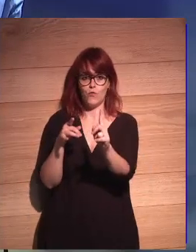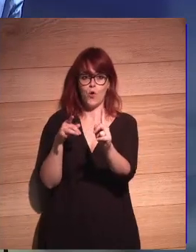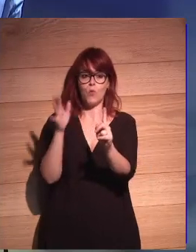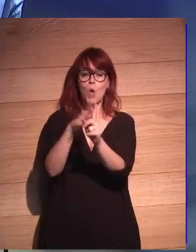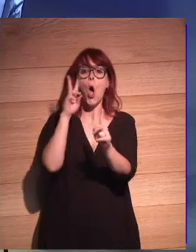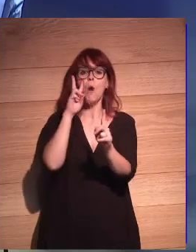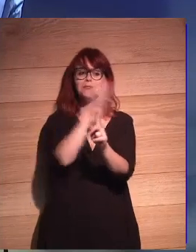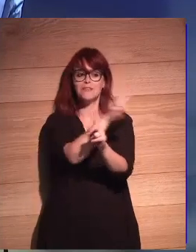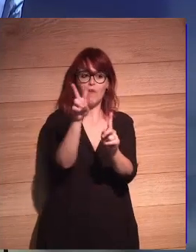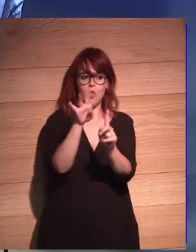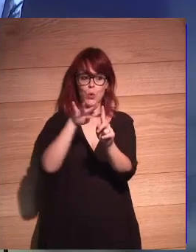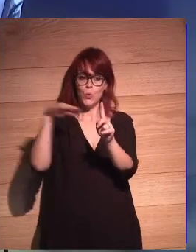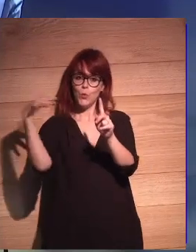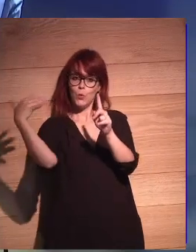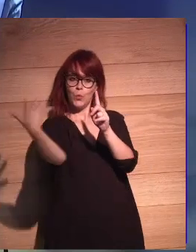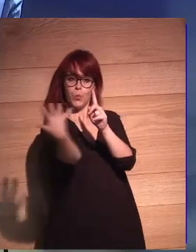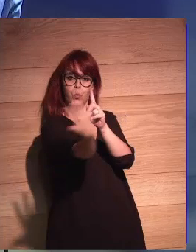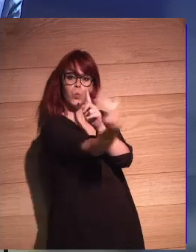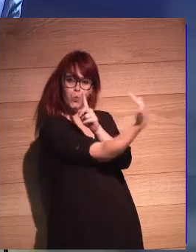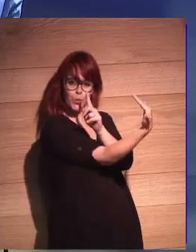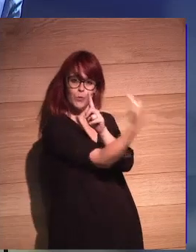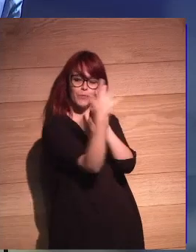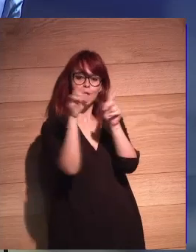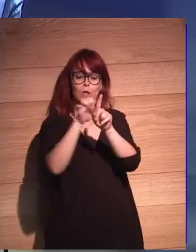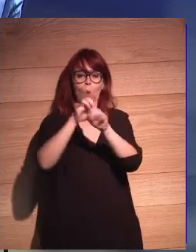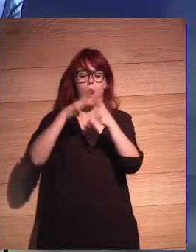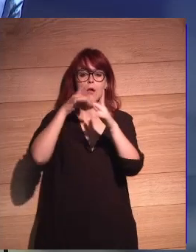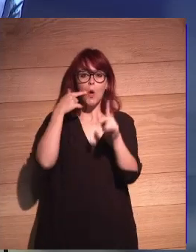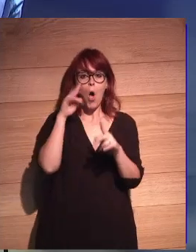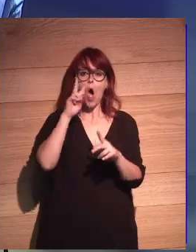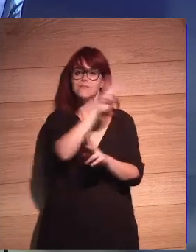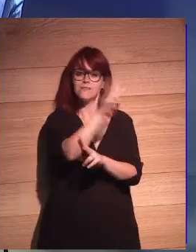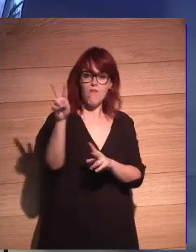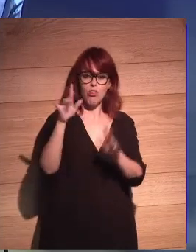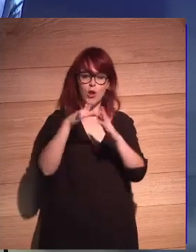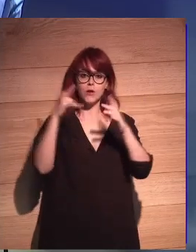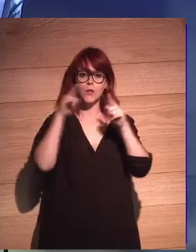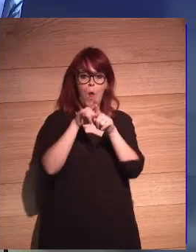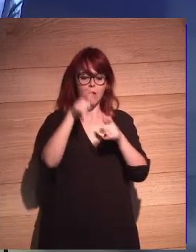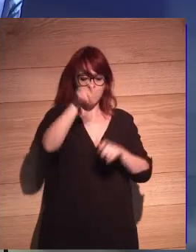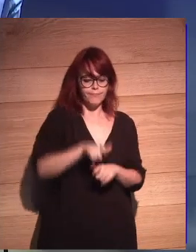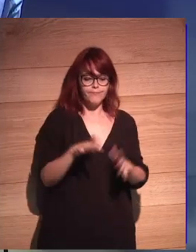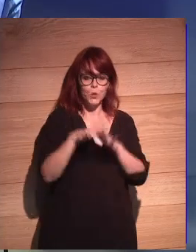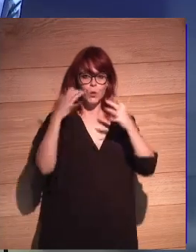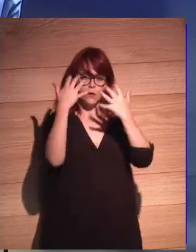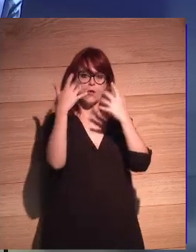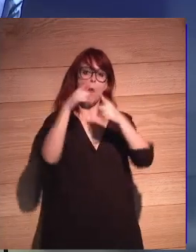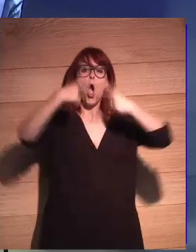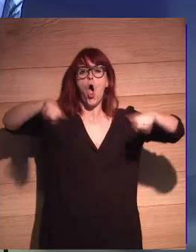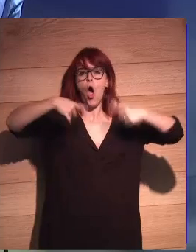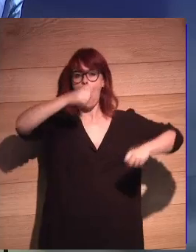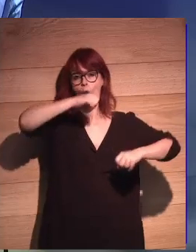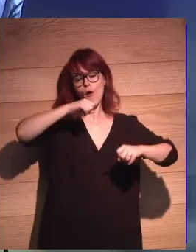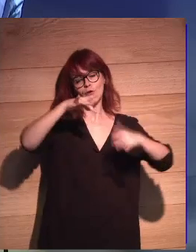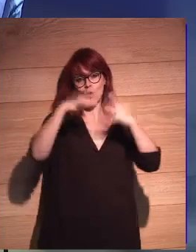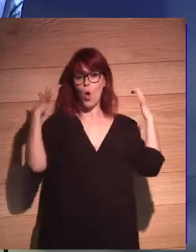around the observer. So the observer is trapped by the band because the band is playing for him